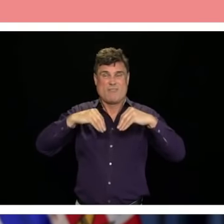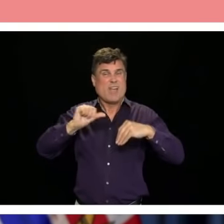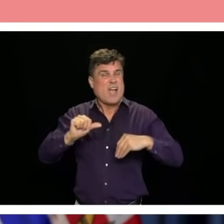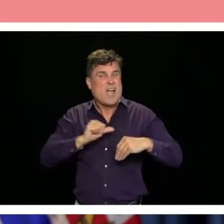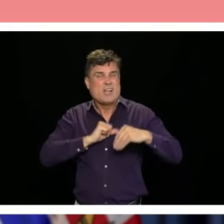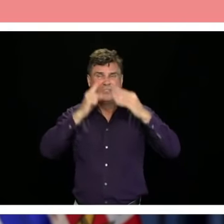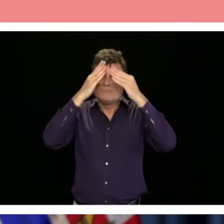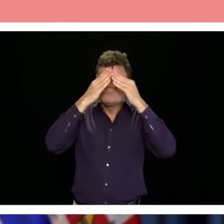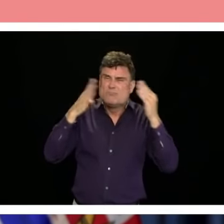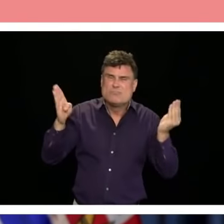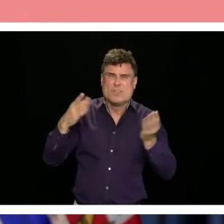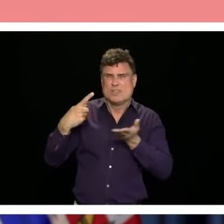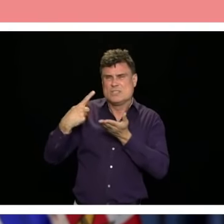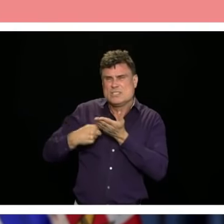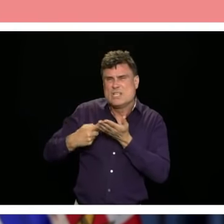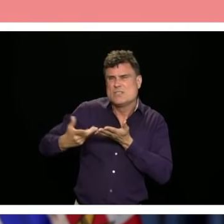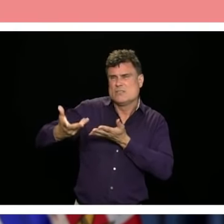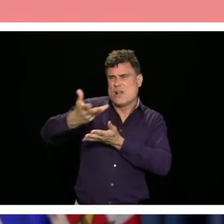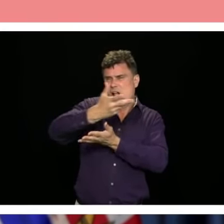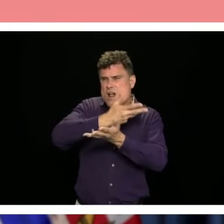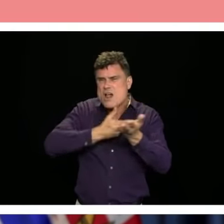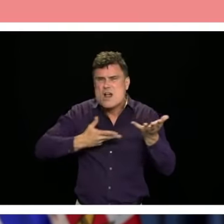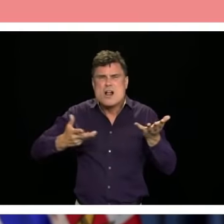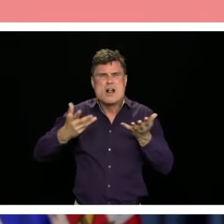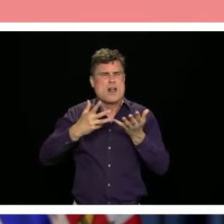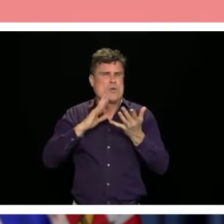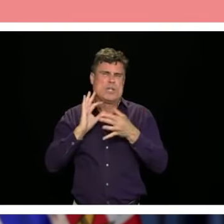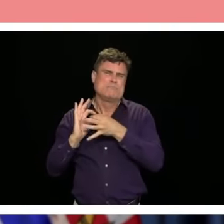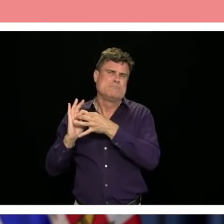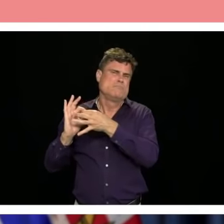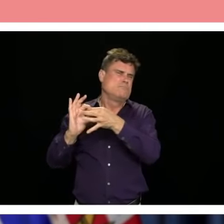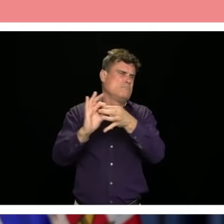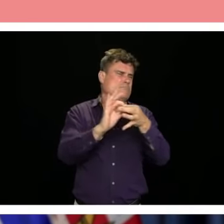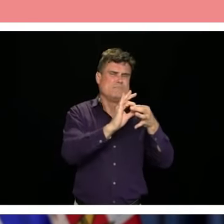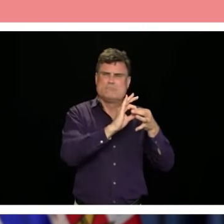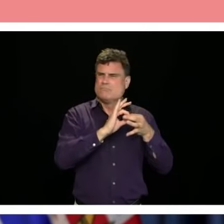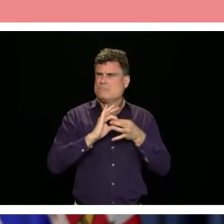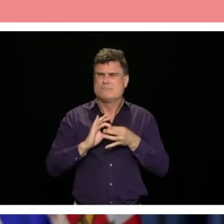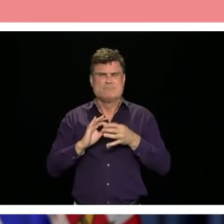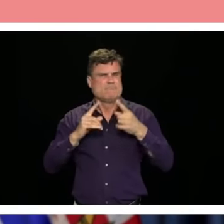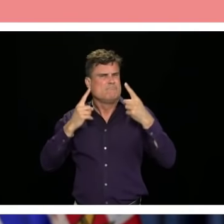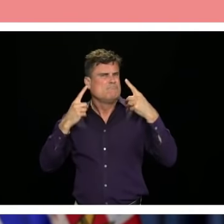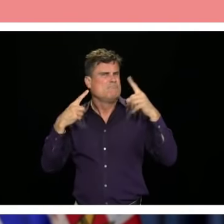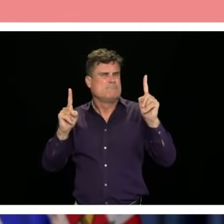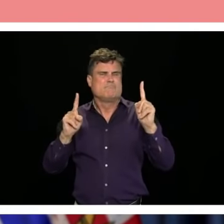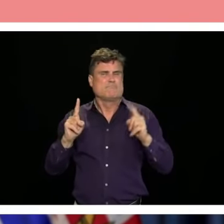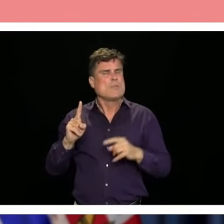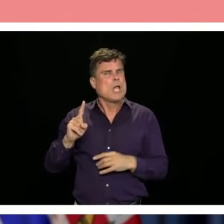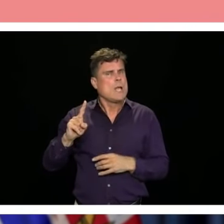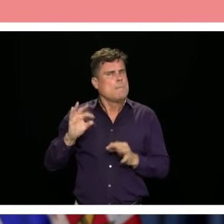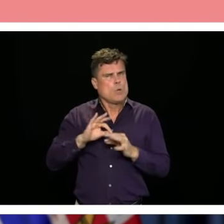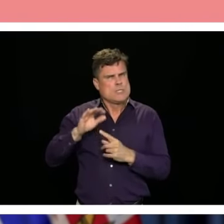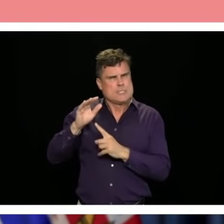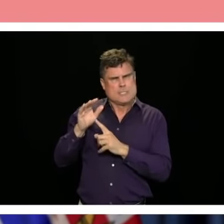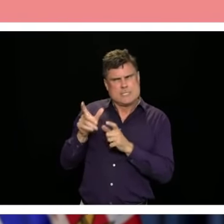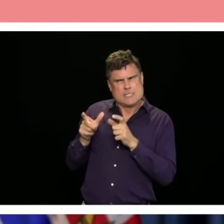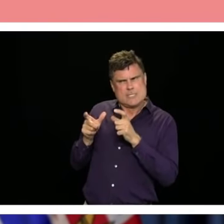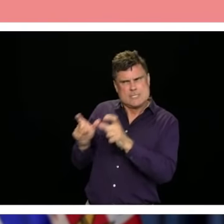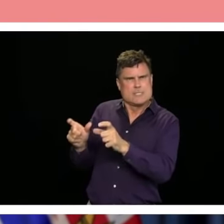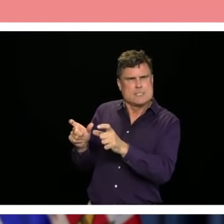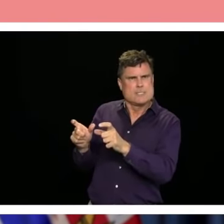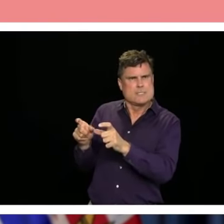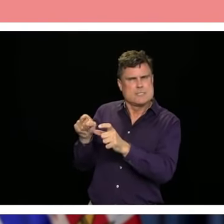infection control and actions such as single site, I think together what they showed and what they demonstrated, I think,